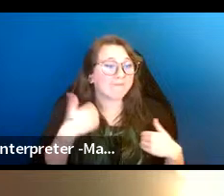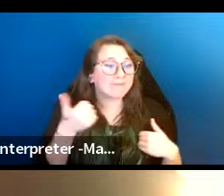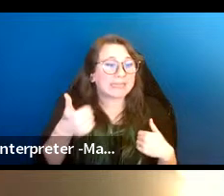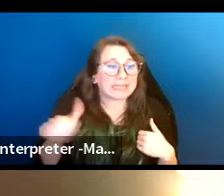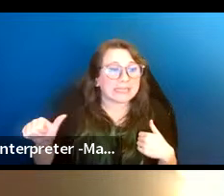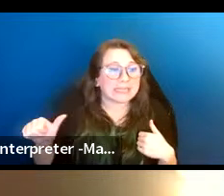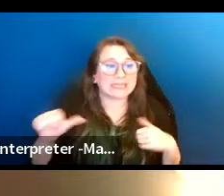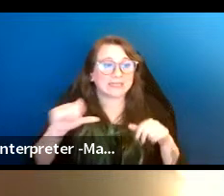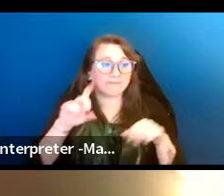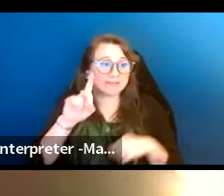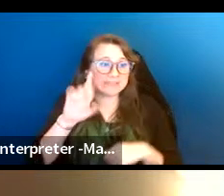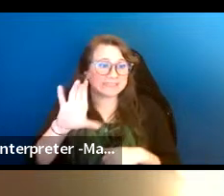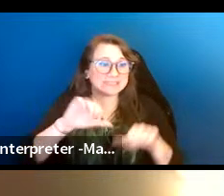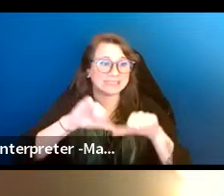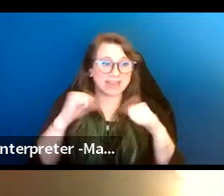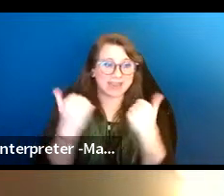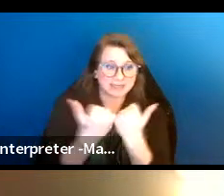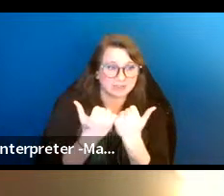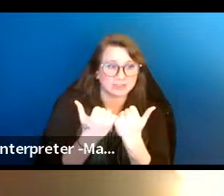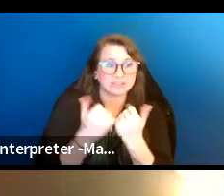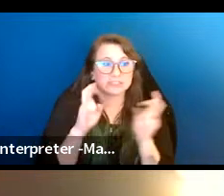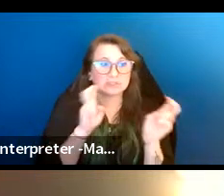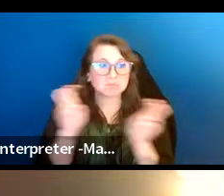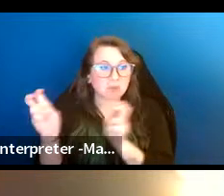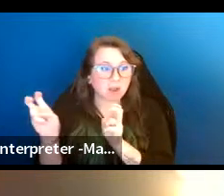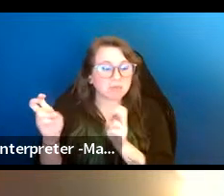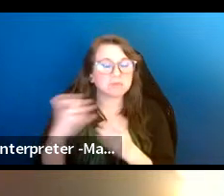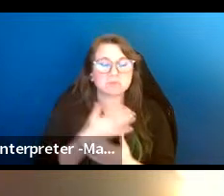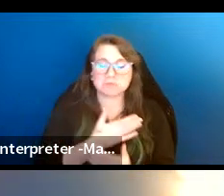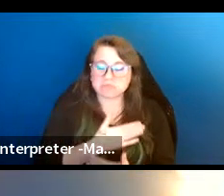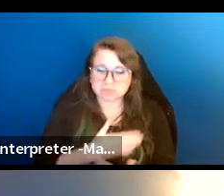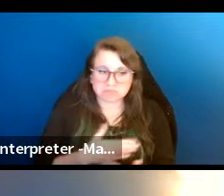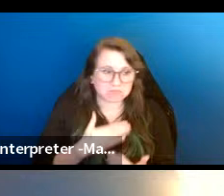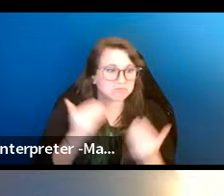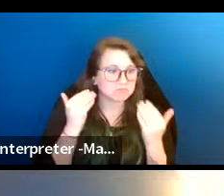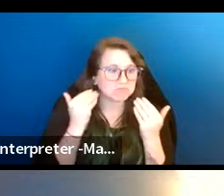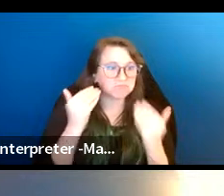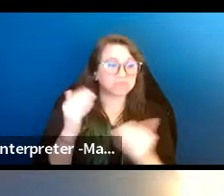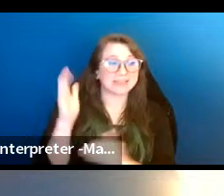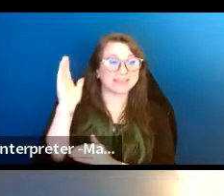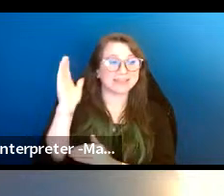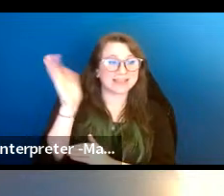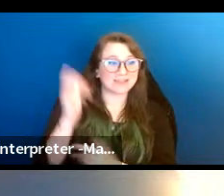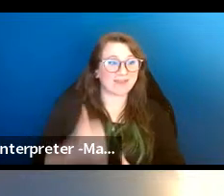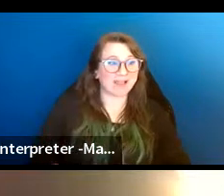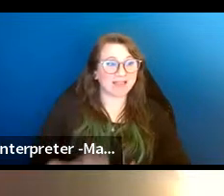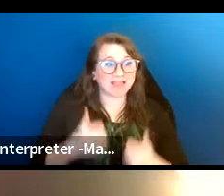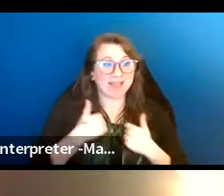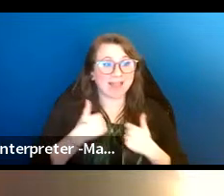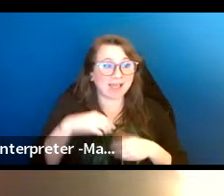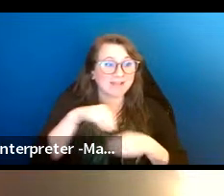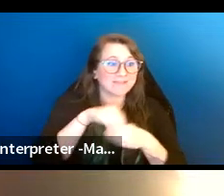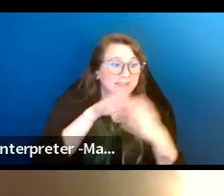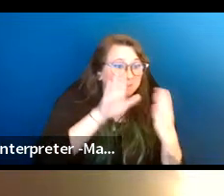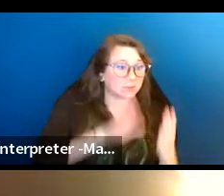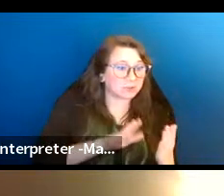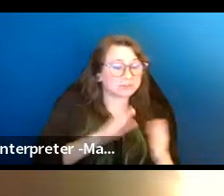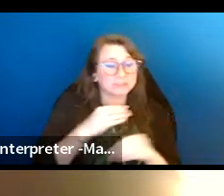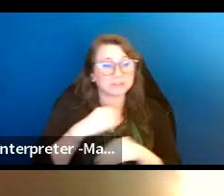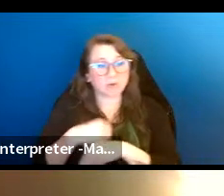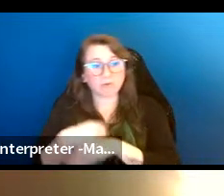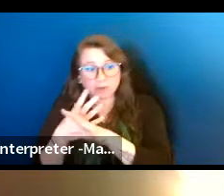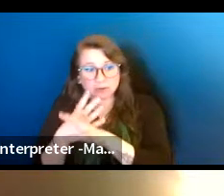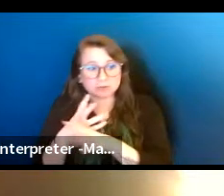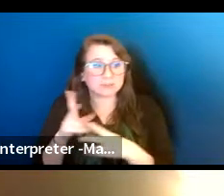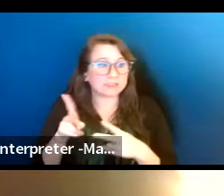district agencies, you feel free to testify live. You can testify in person or virtually,